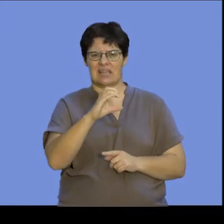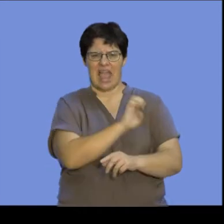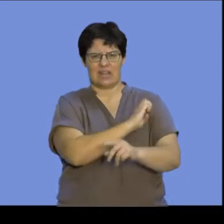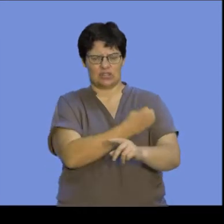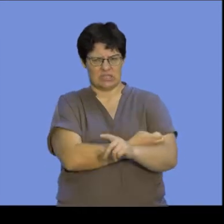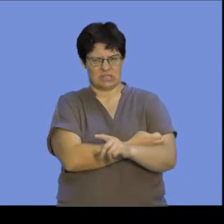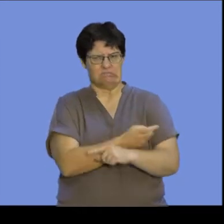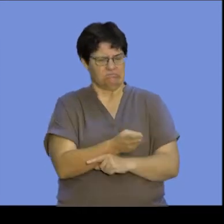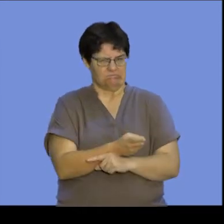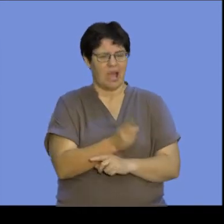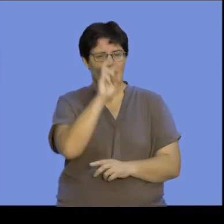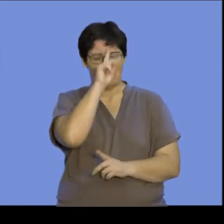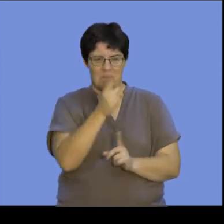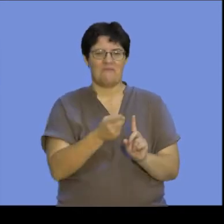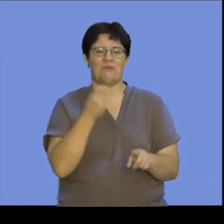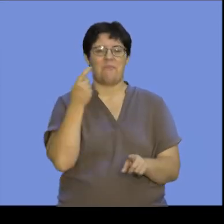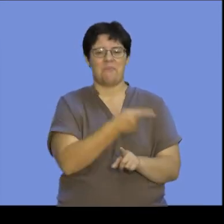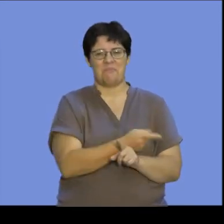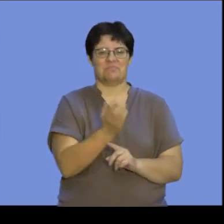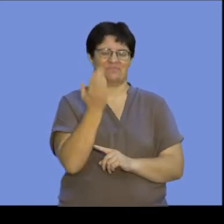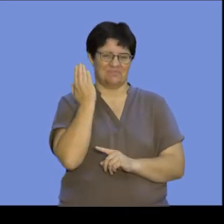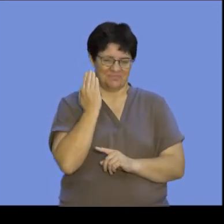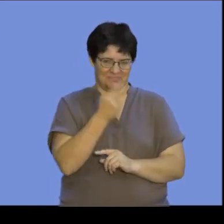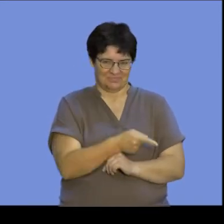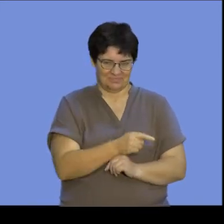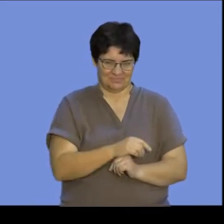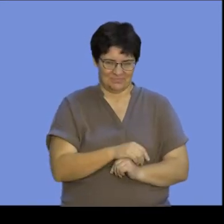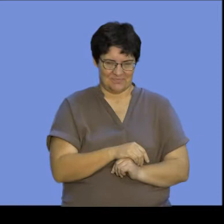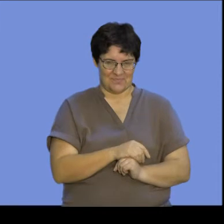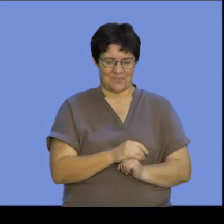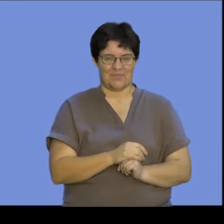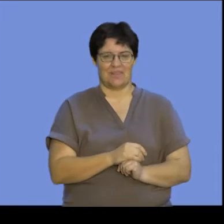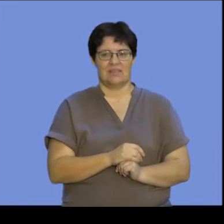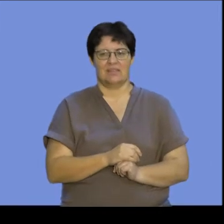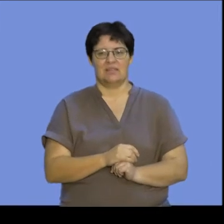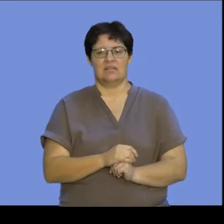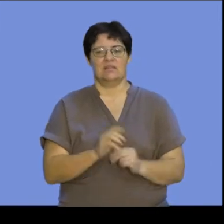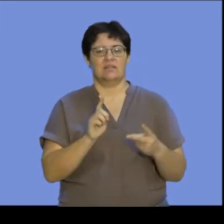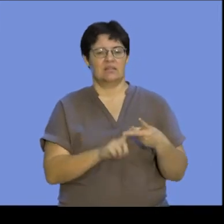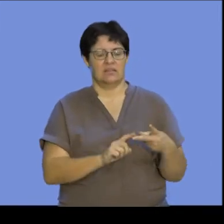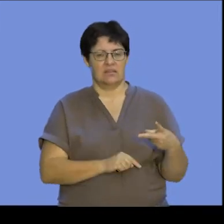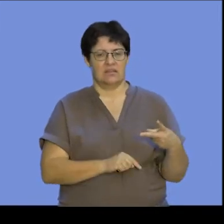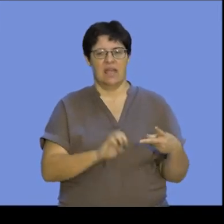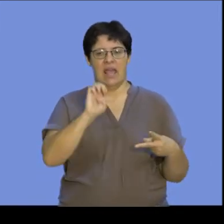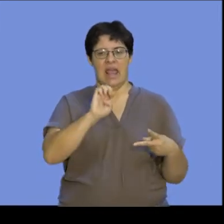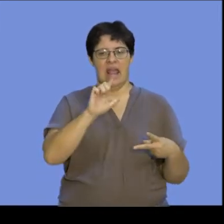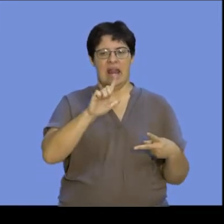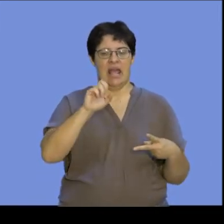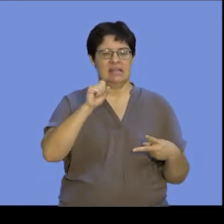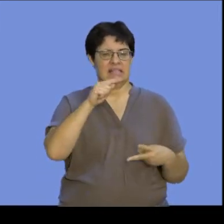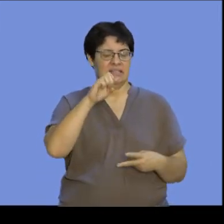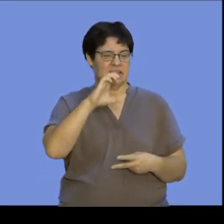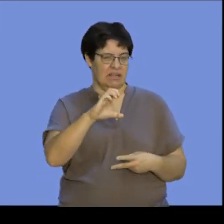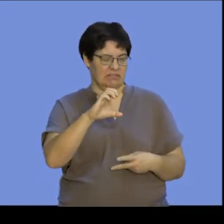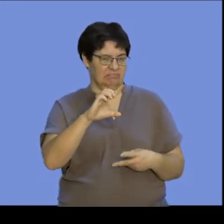to remember some stuff from when we were from a younger age, okay? Elastic collision,